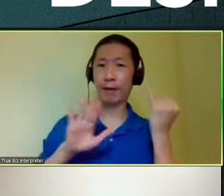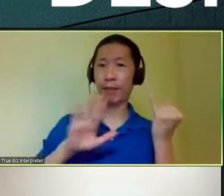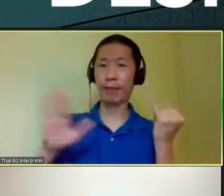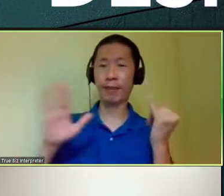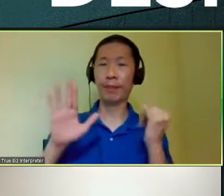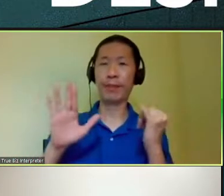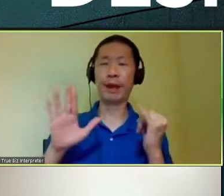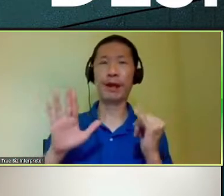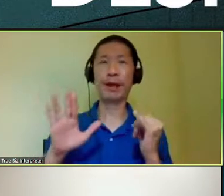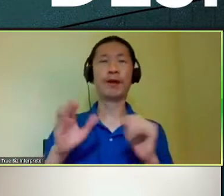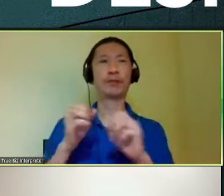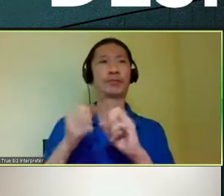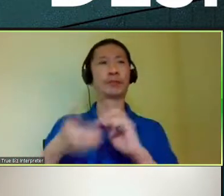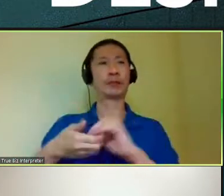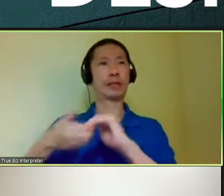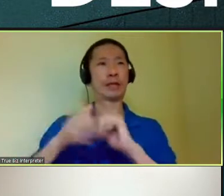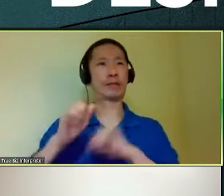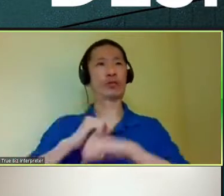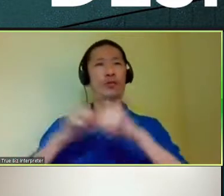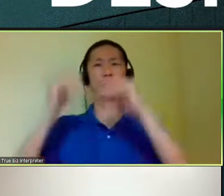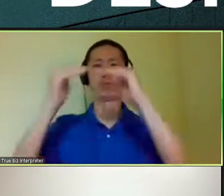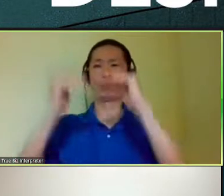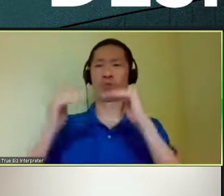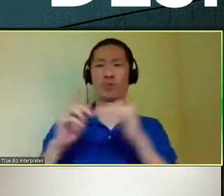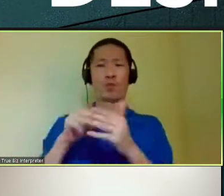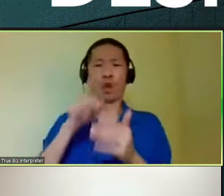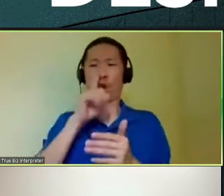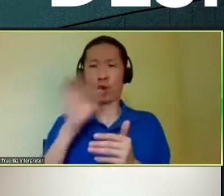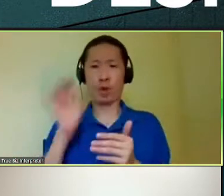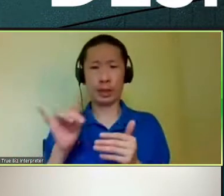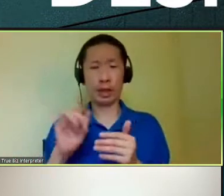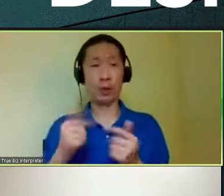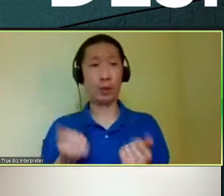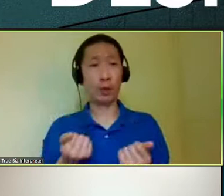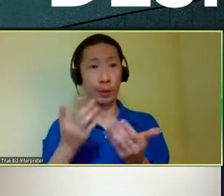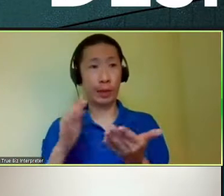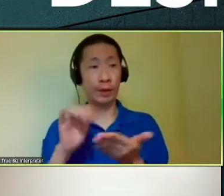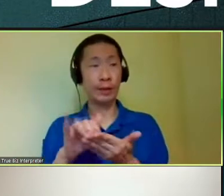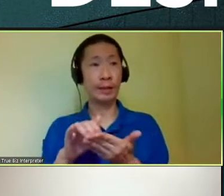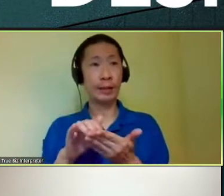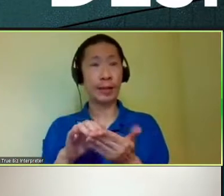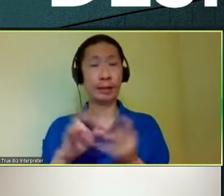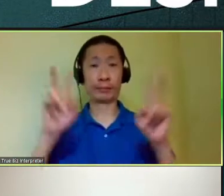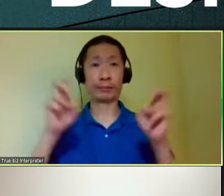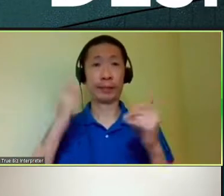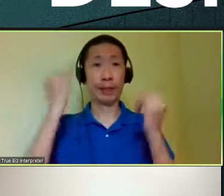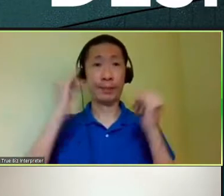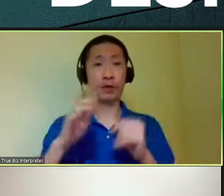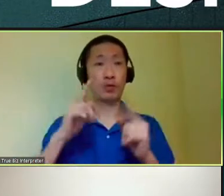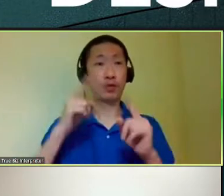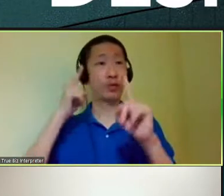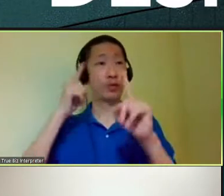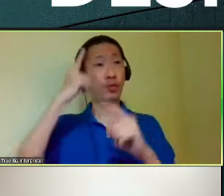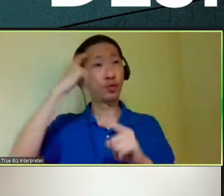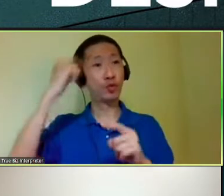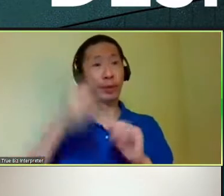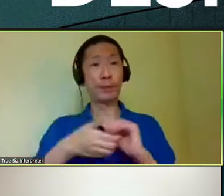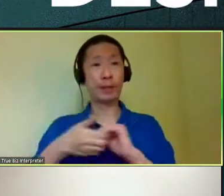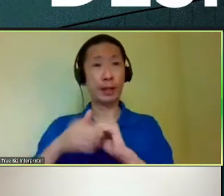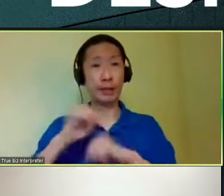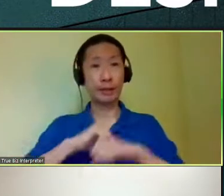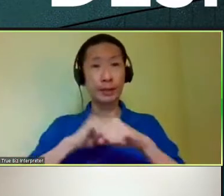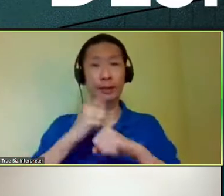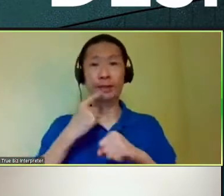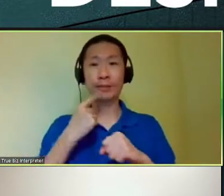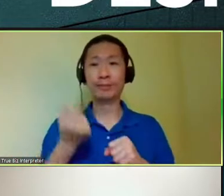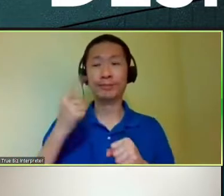be. And then we would all, when we offered them, when we gave them the prompt of imagine your dream collaborative structure, we said, you know, this is not a